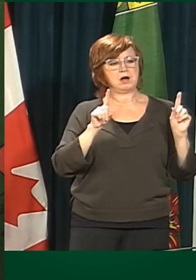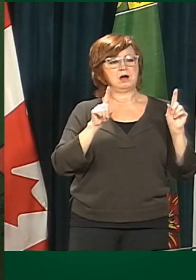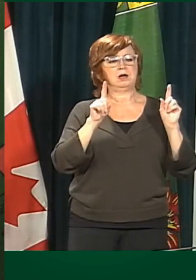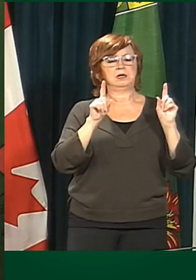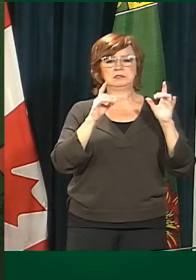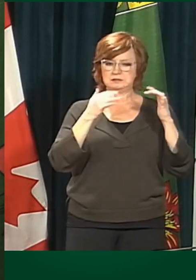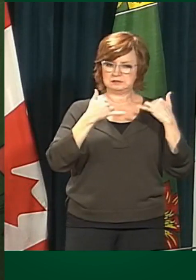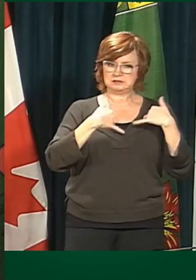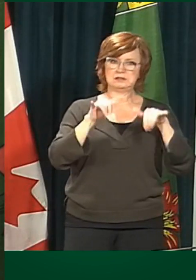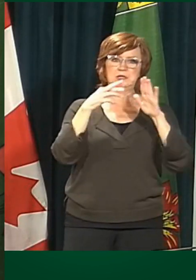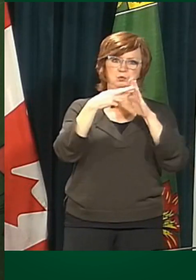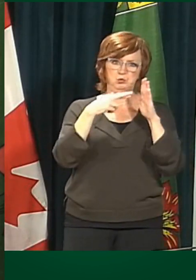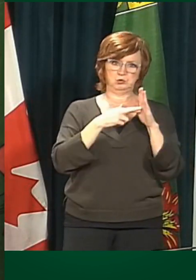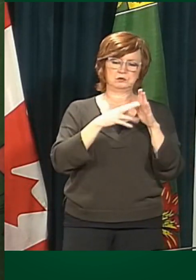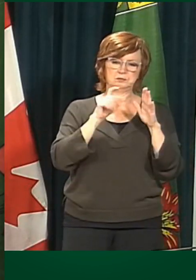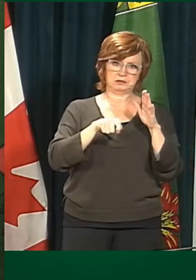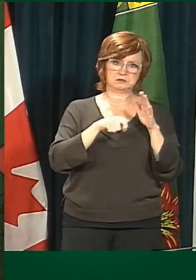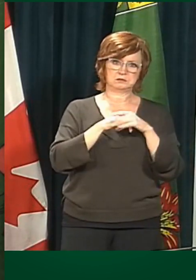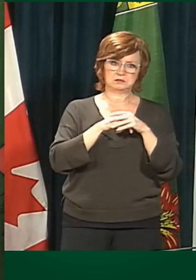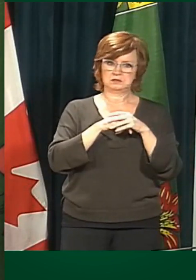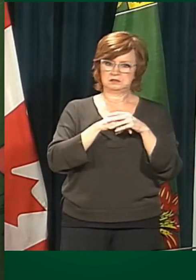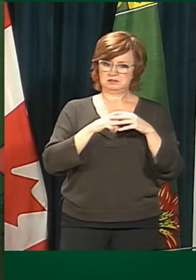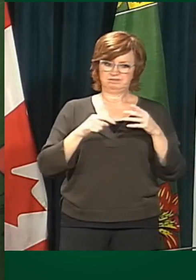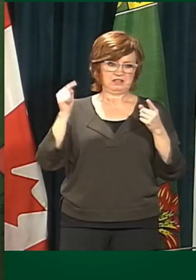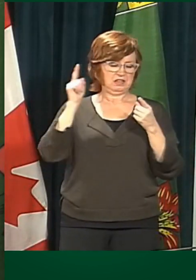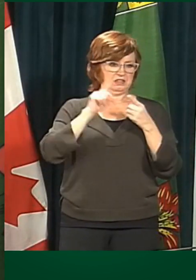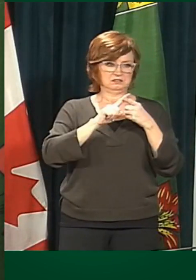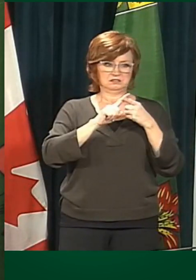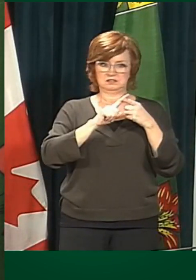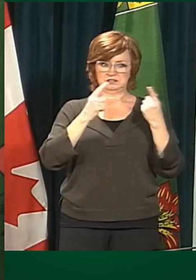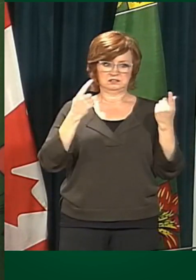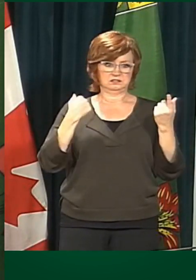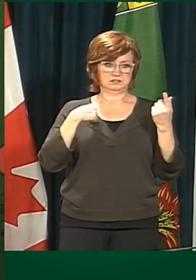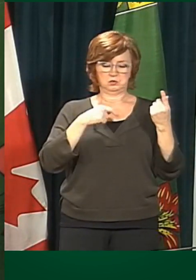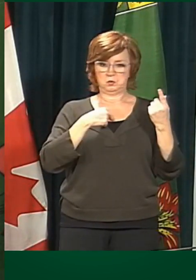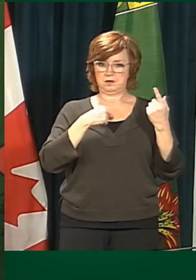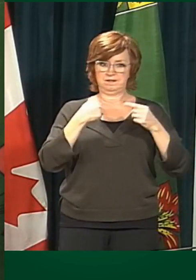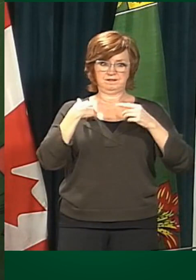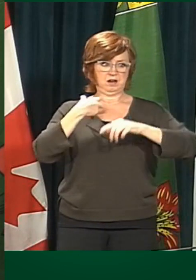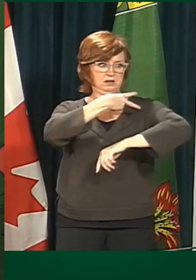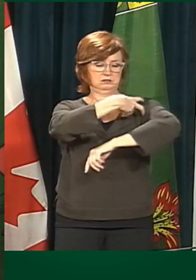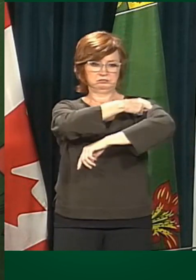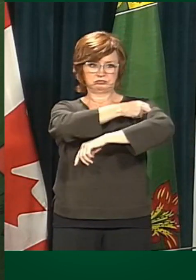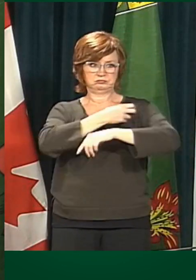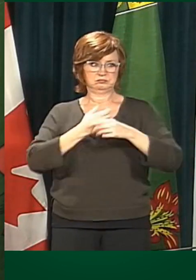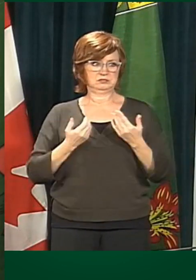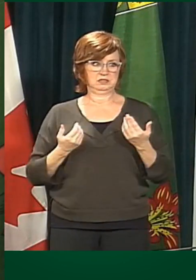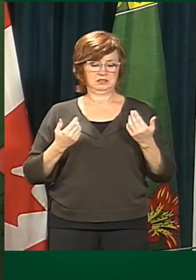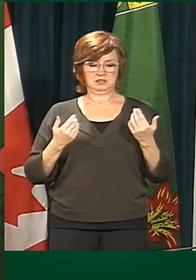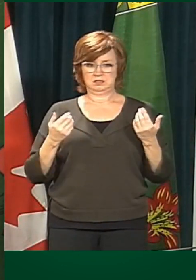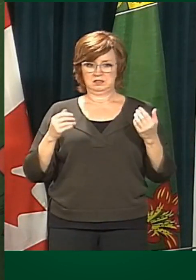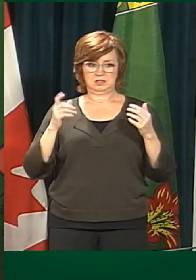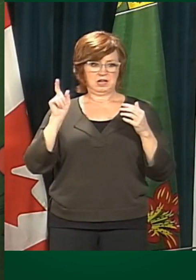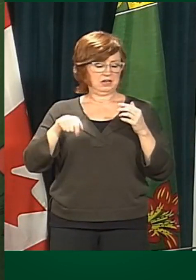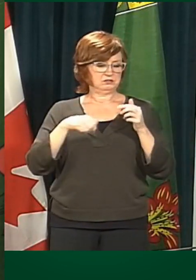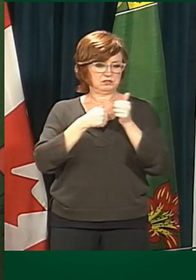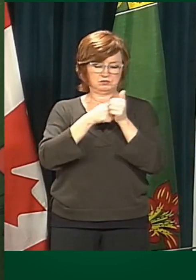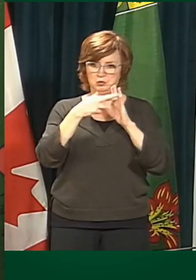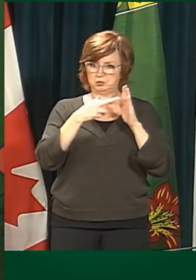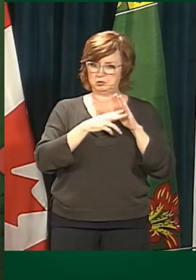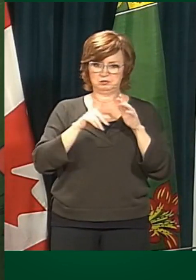of us have some level of immunity, we will have to maintain physical distancing. Do you have a follow-up, Steph? Yeah.